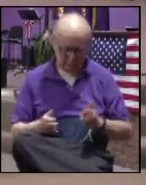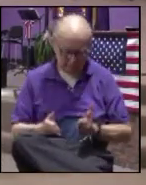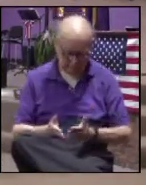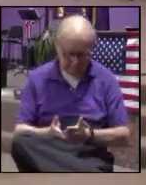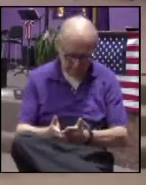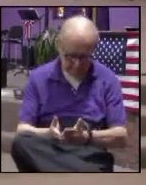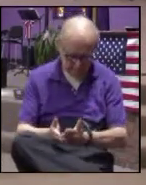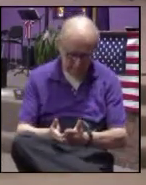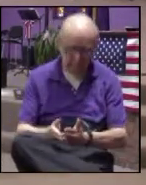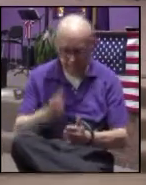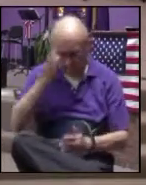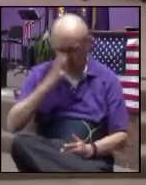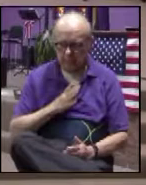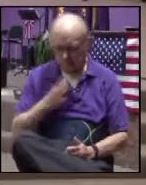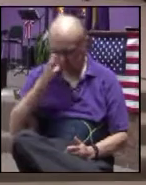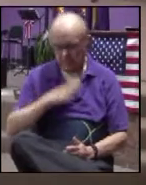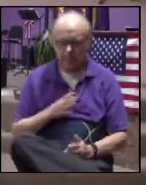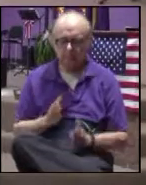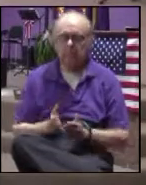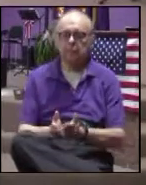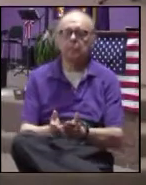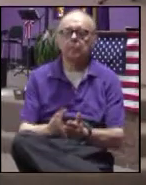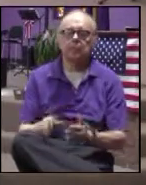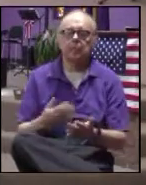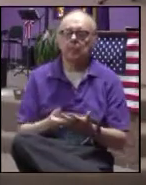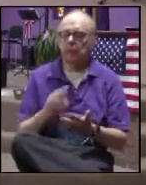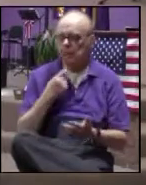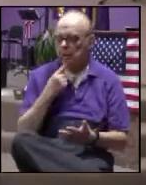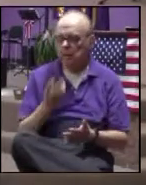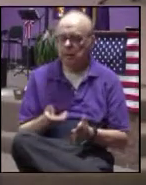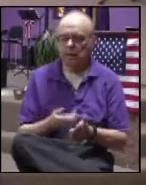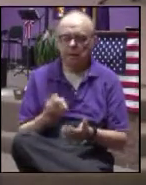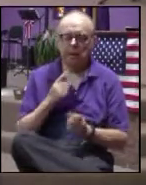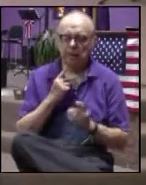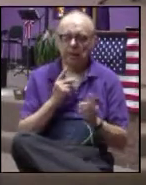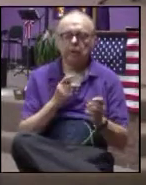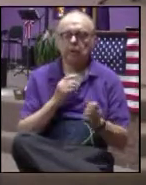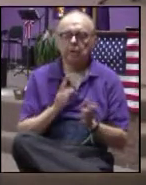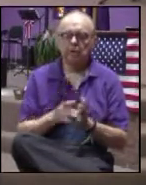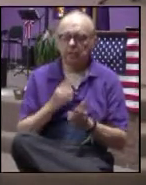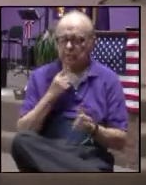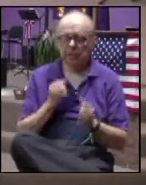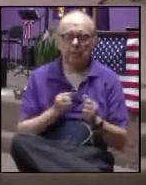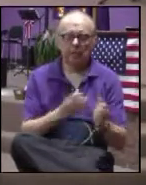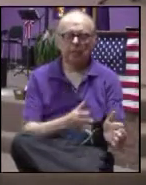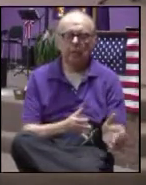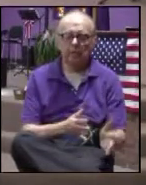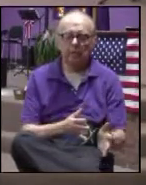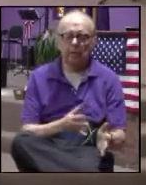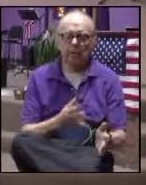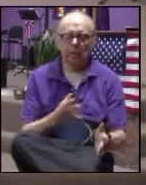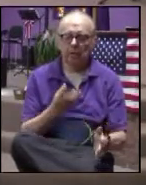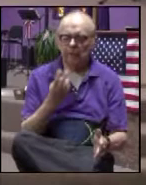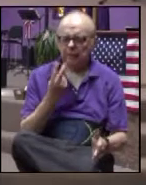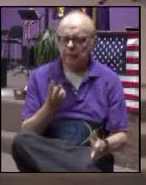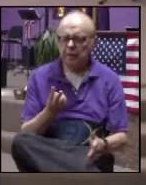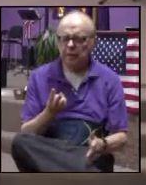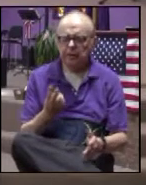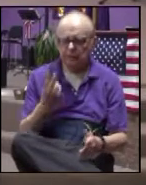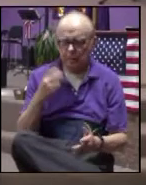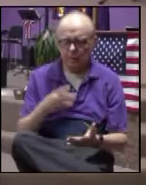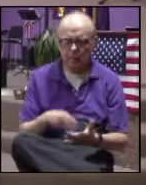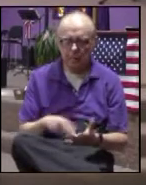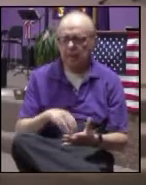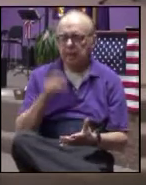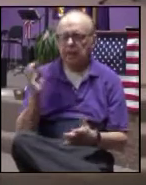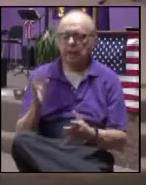And these guys were in the boat, and all Jesus would say is, follow me. And all of a sudden you see these two guys hop out of the boat, you know. It's